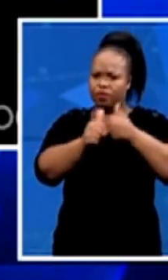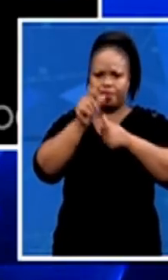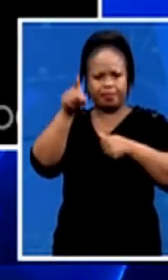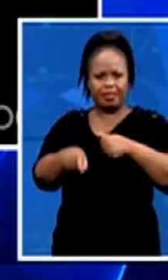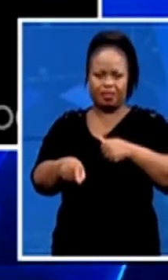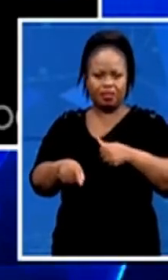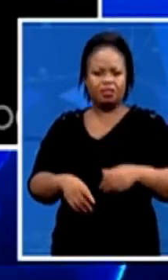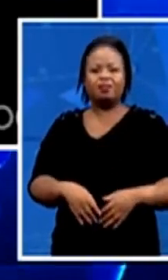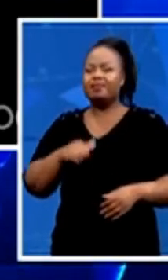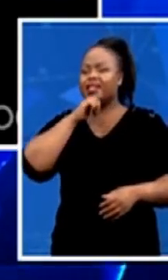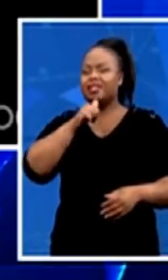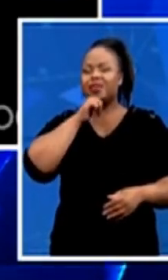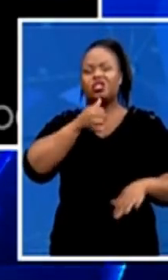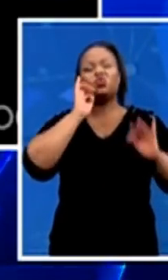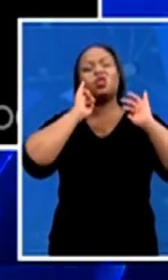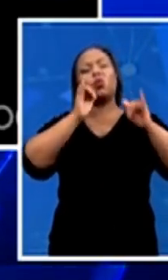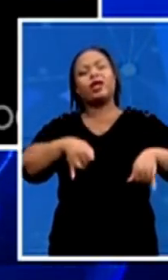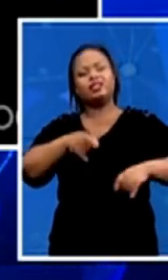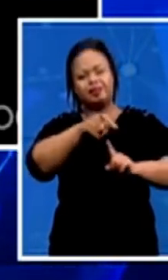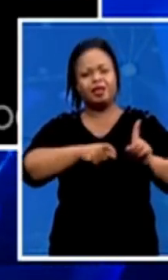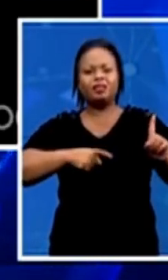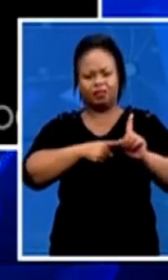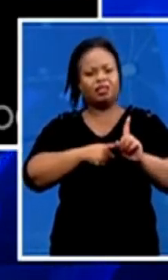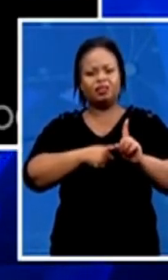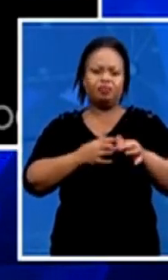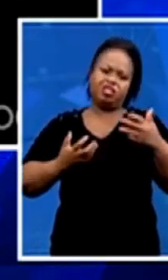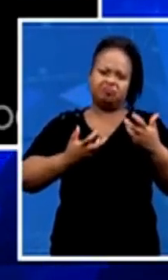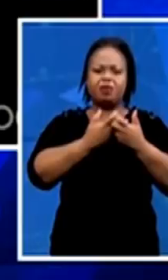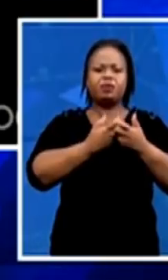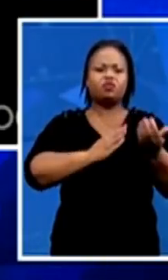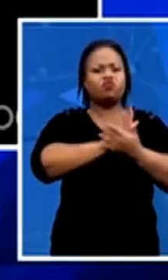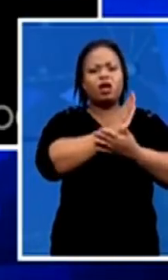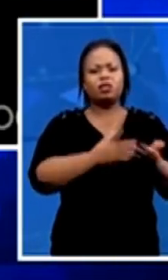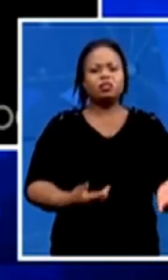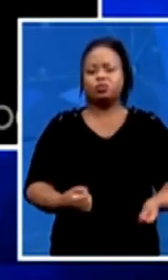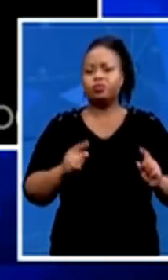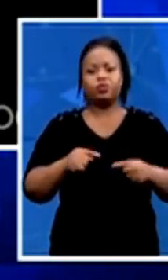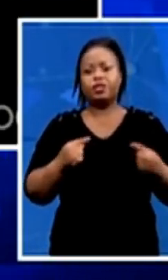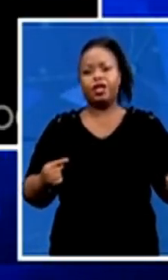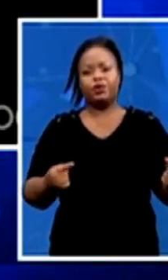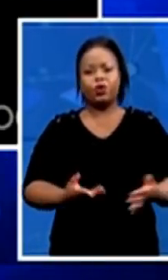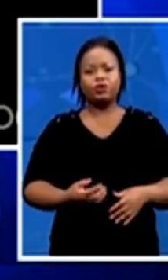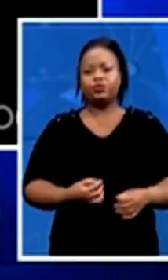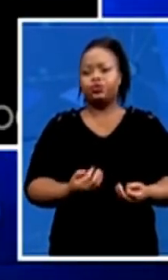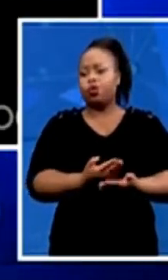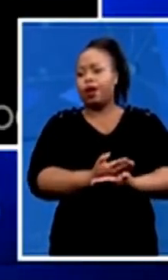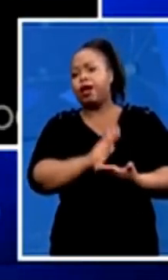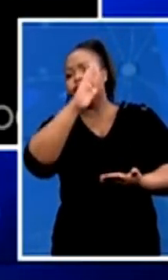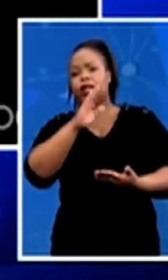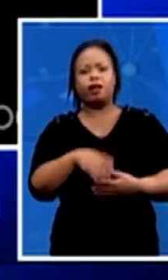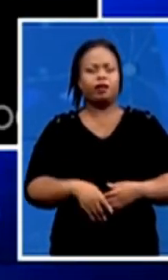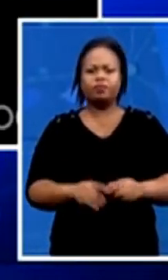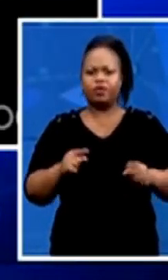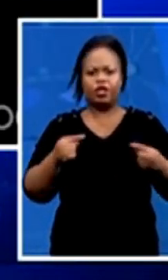us. These rights cannot be forfeited, neither can they, generally speaking, be waived. These